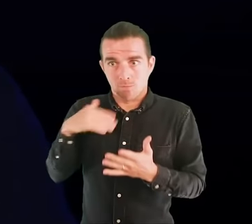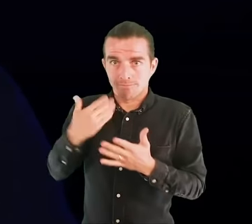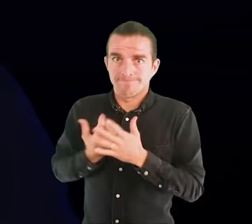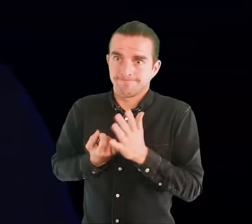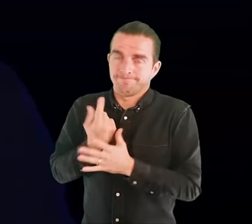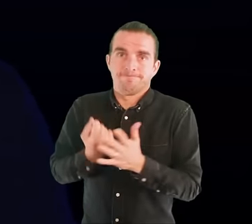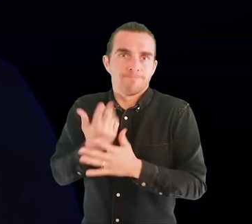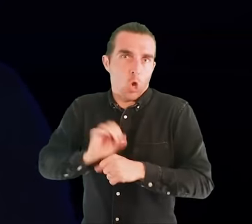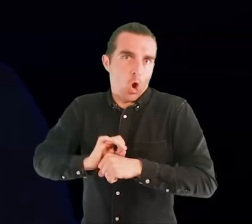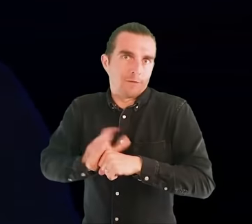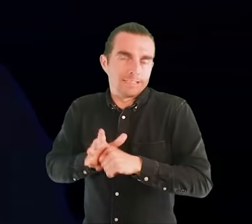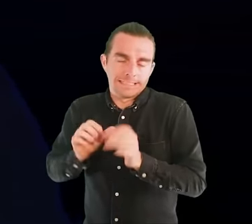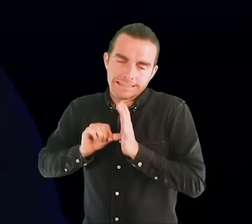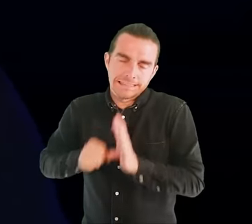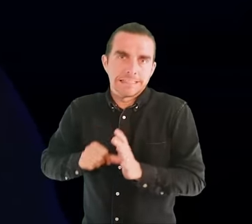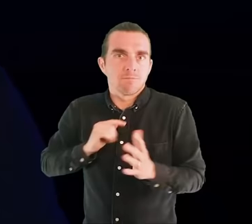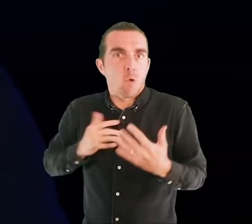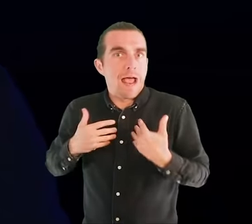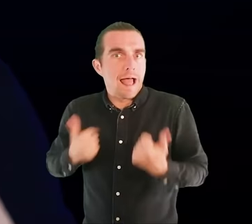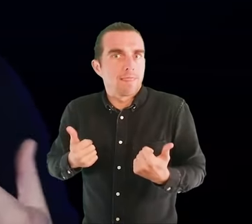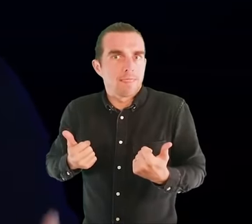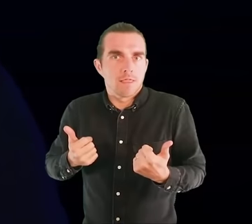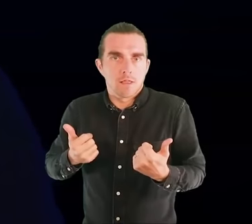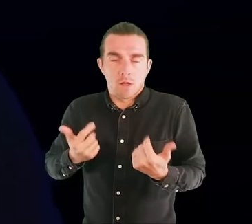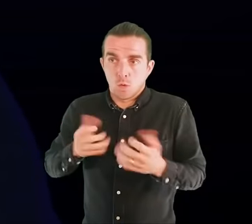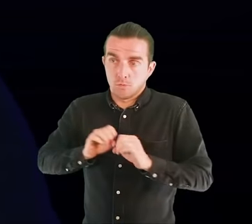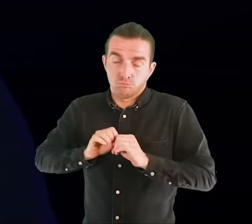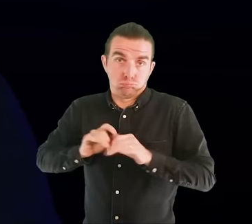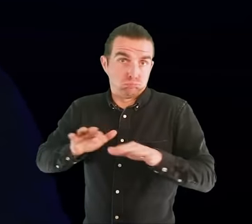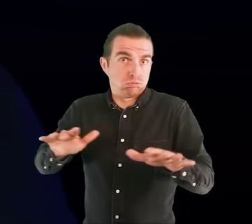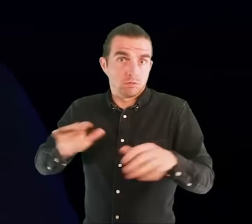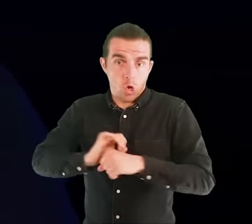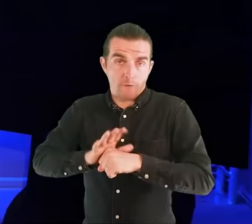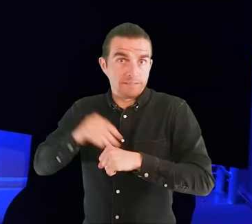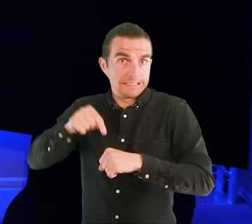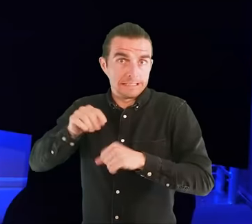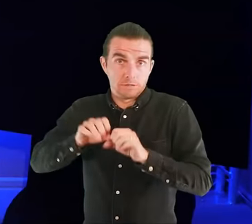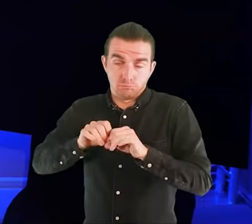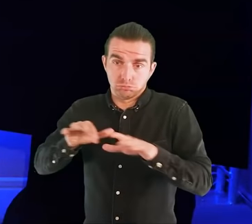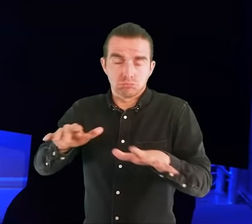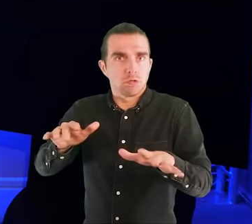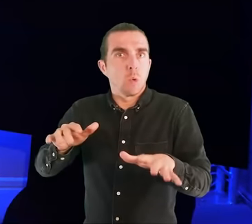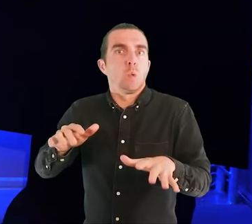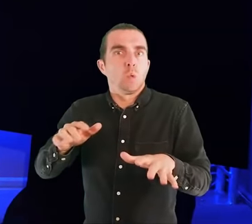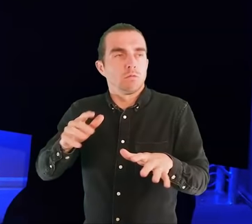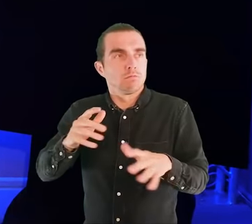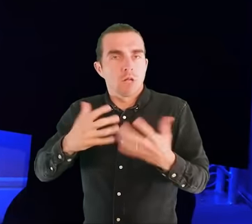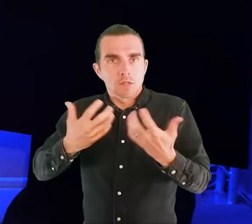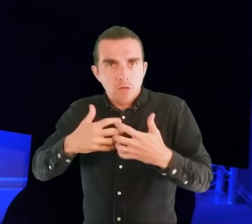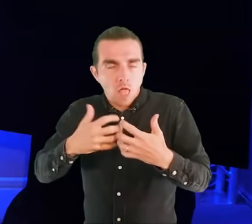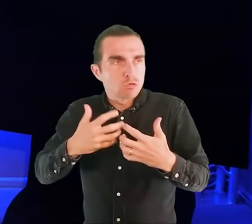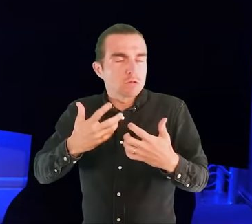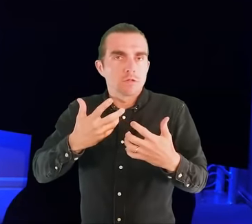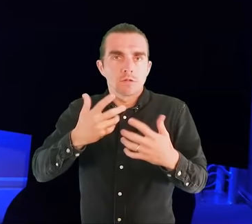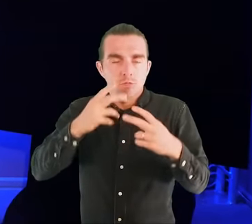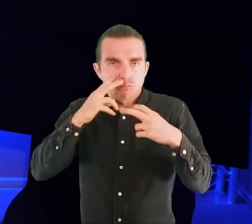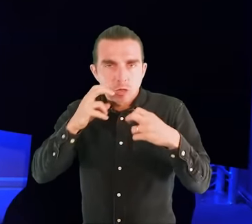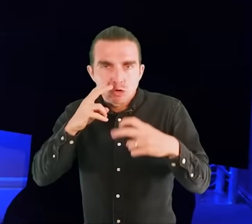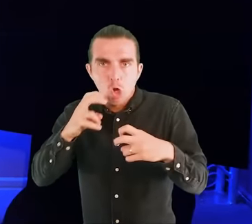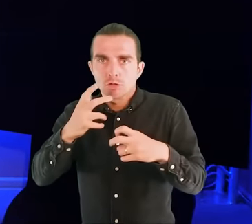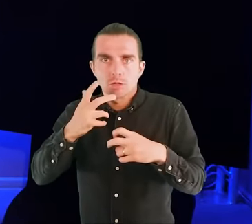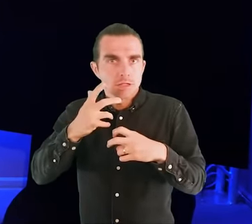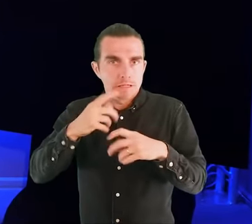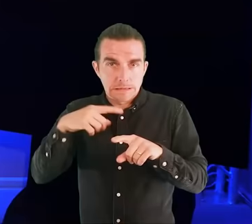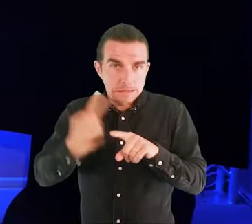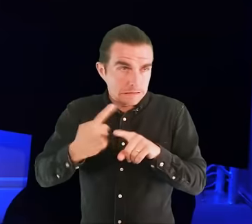beyond. Just three examples. Let's look at gene editing first. Yesterday, you might have been very